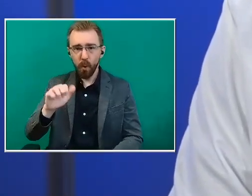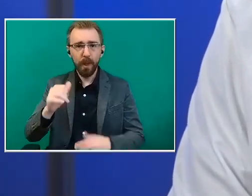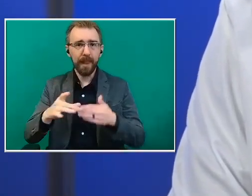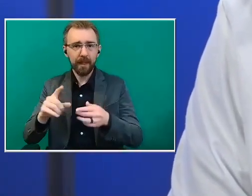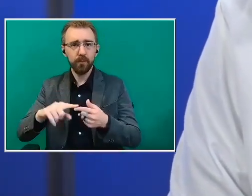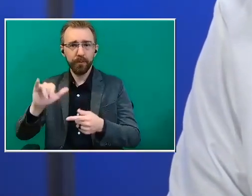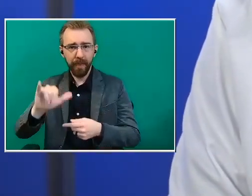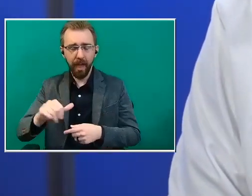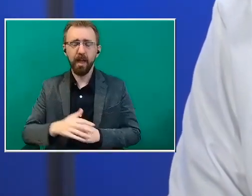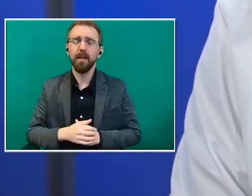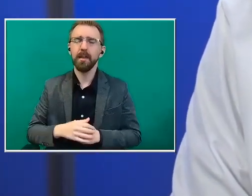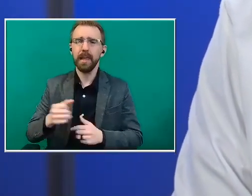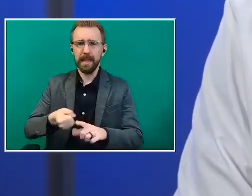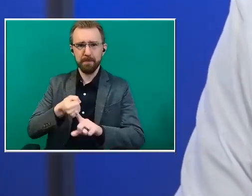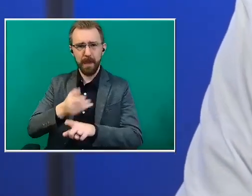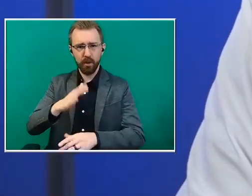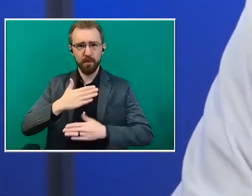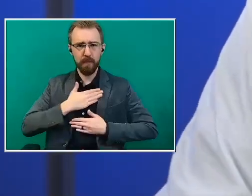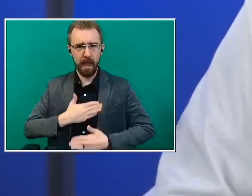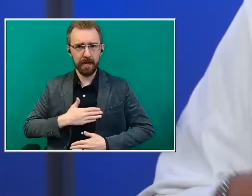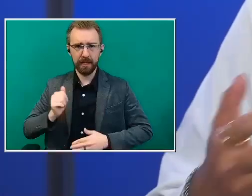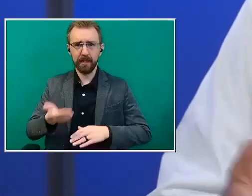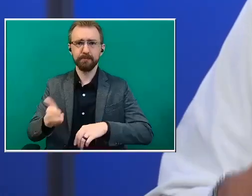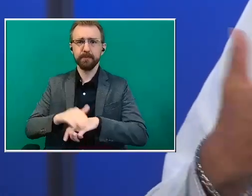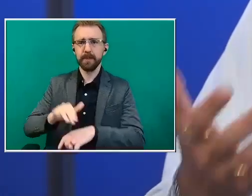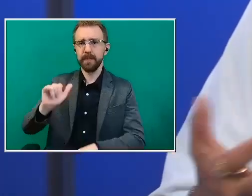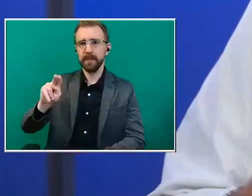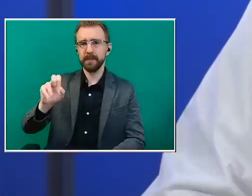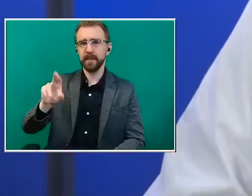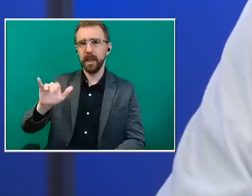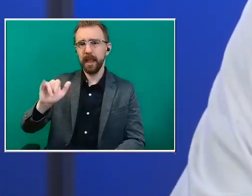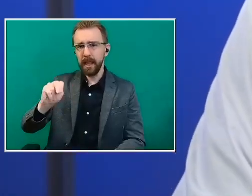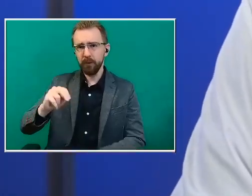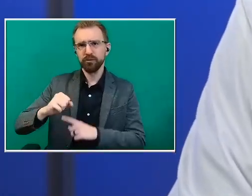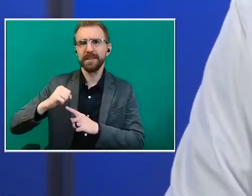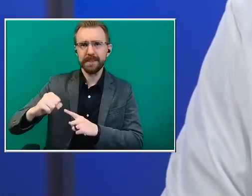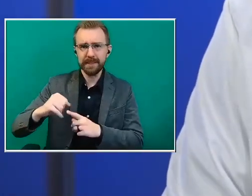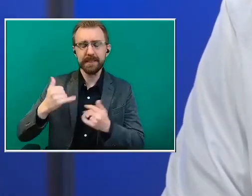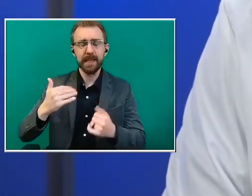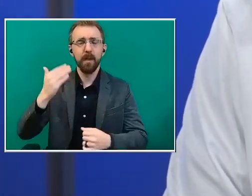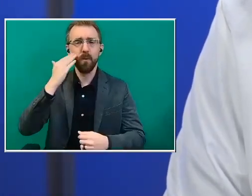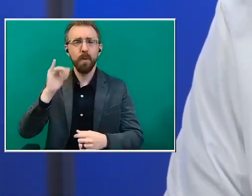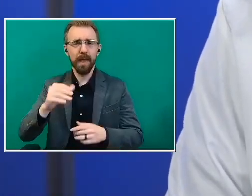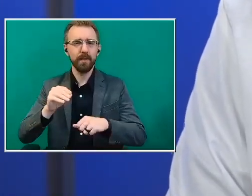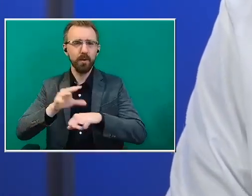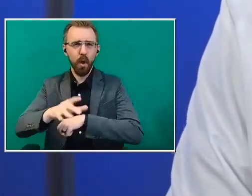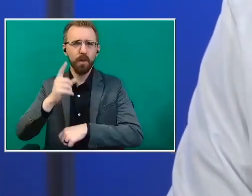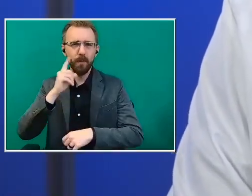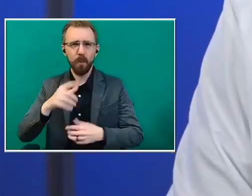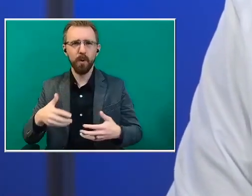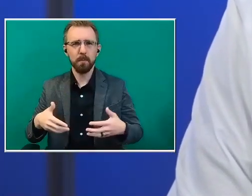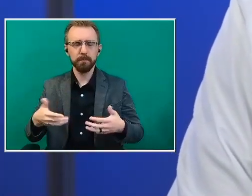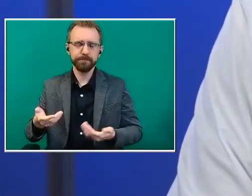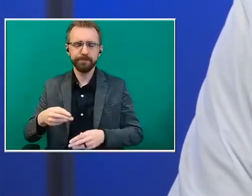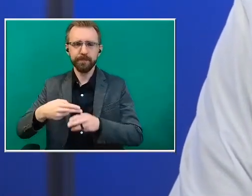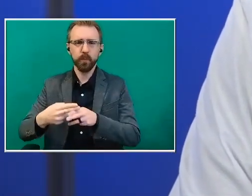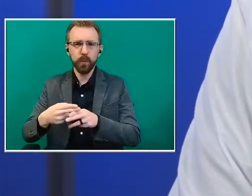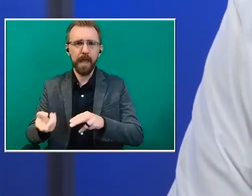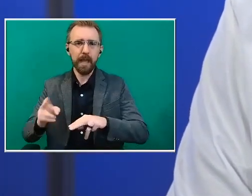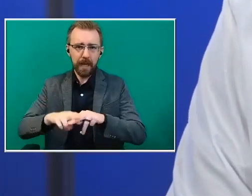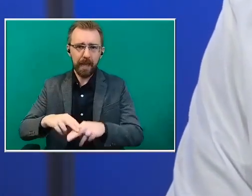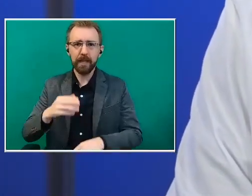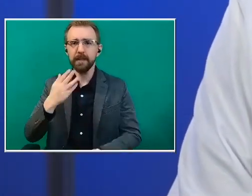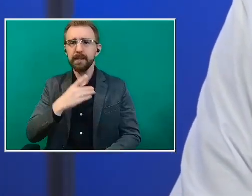body, so it can increase insulin resistance that we now know is then the cause for obesity, diabetes, etc. It also affects